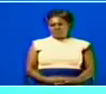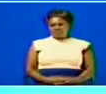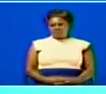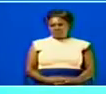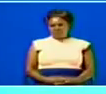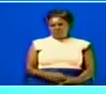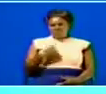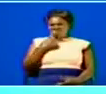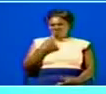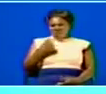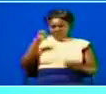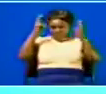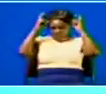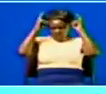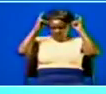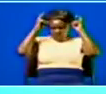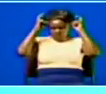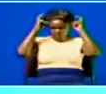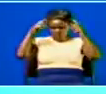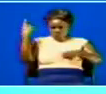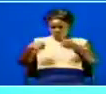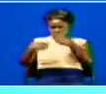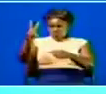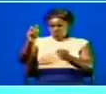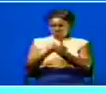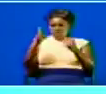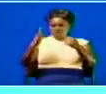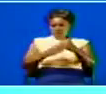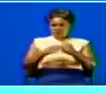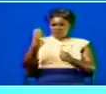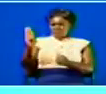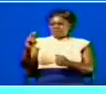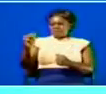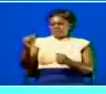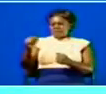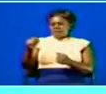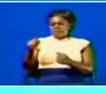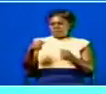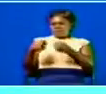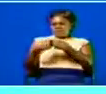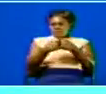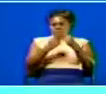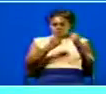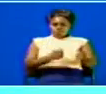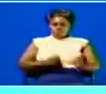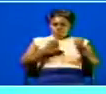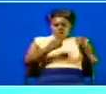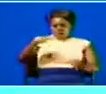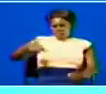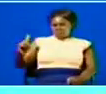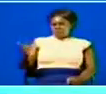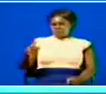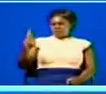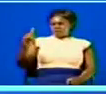White Dragon, ridden by Leslie Sercombe, emerged victorious in the 2018 Britam Kenya Guineas Challenge at Ngong Racecourse in Nairobi.